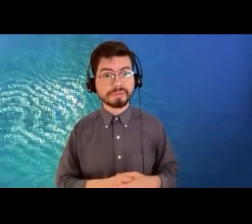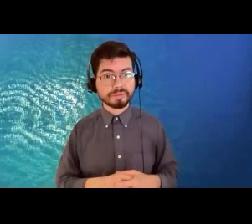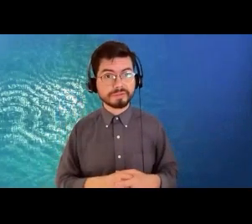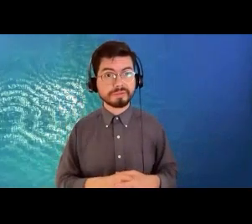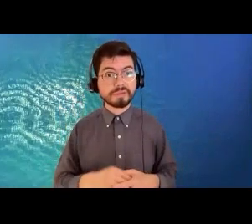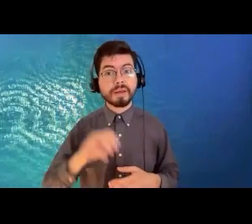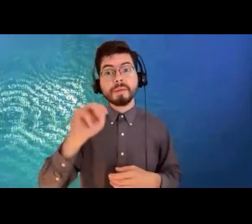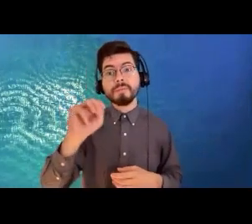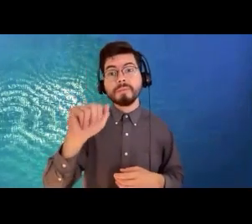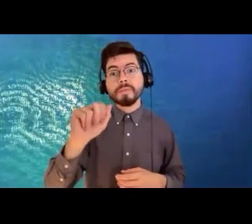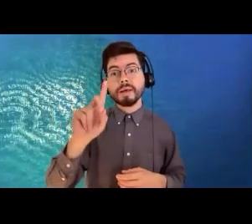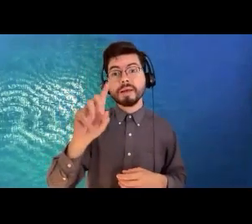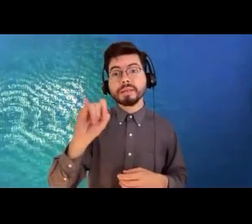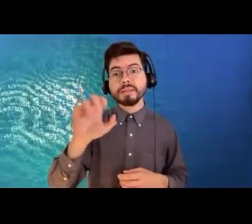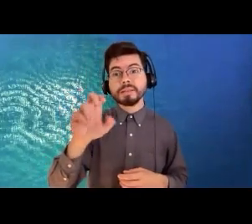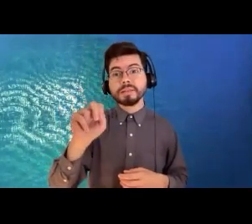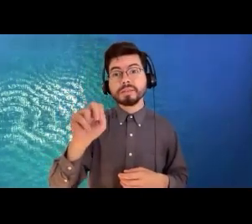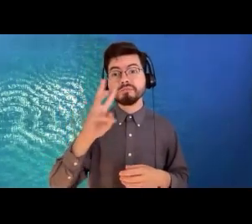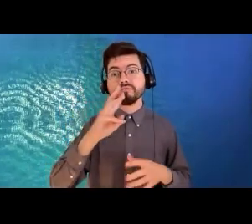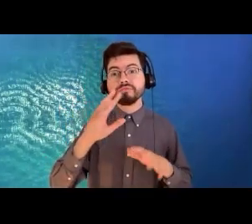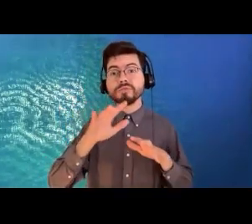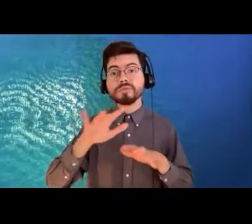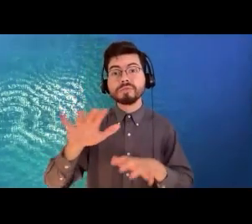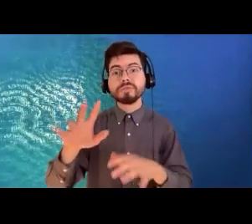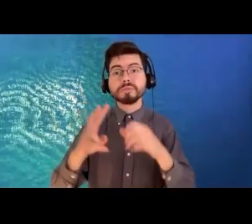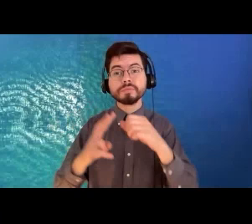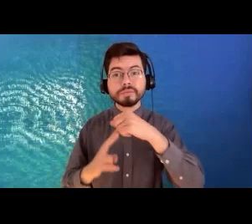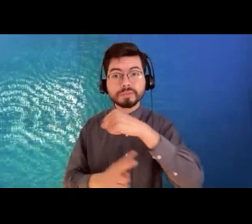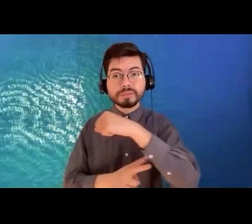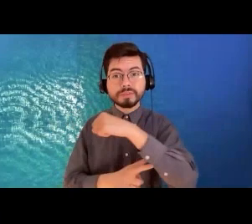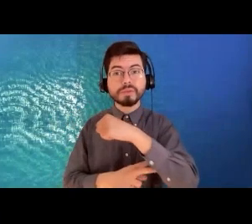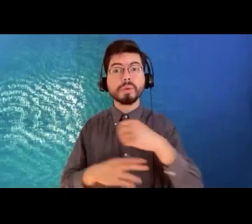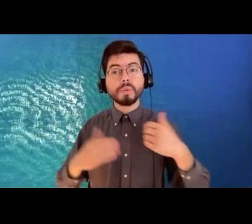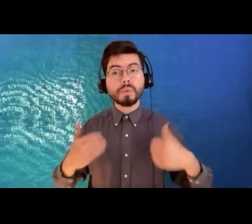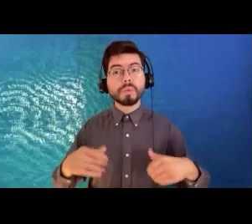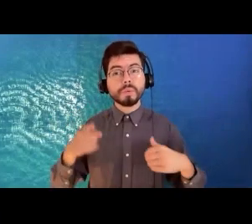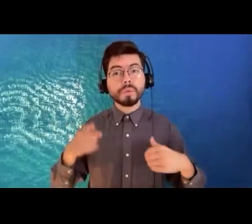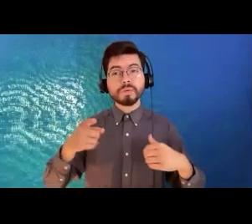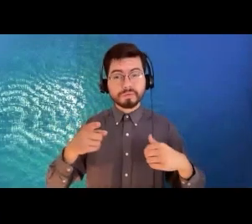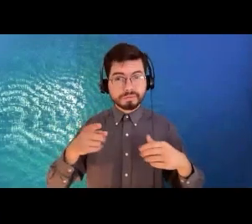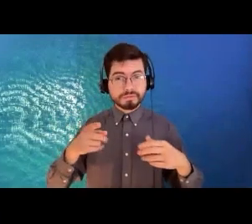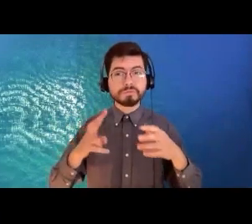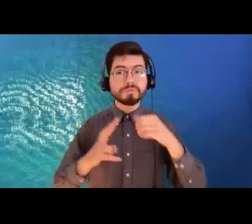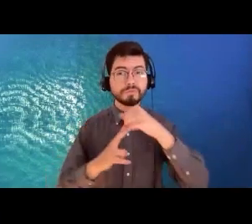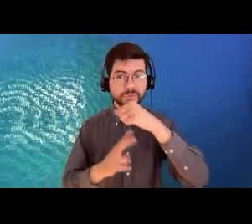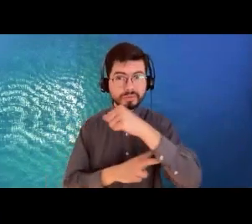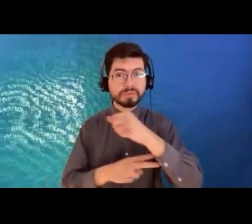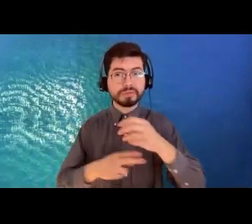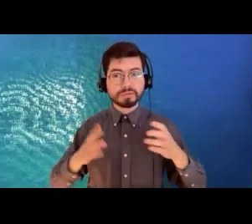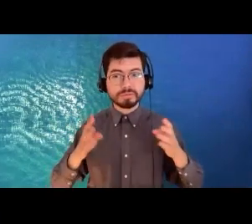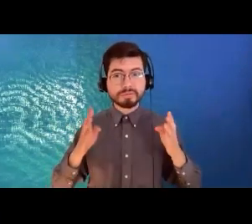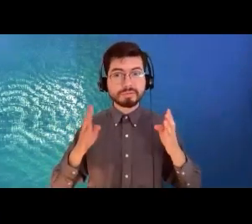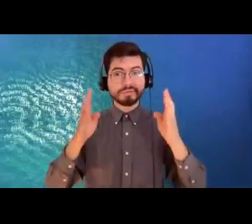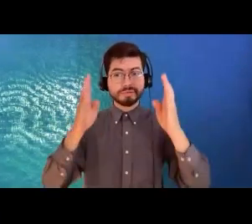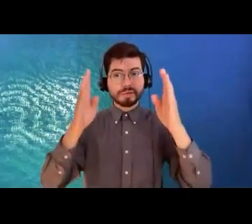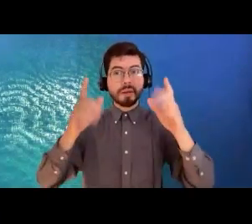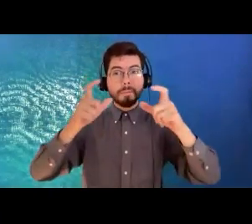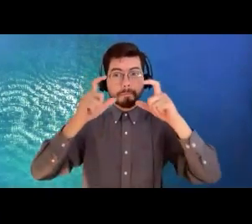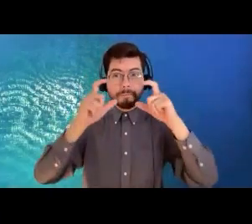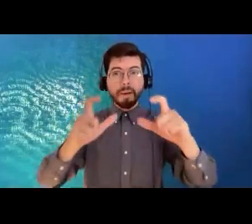Madison River Bridge had a big hole in it last year. And it's a B-rated